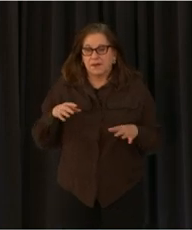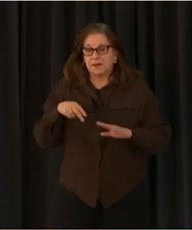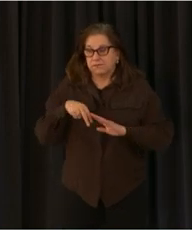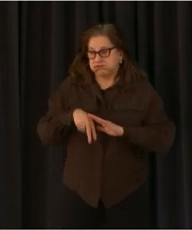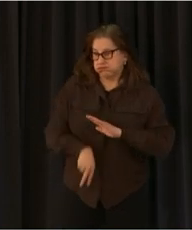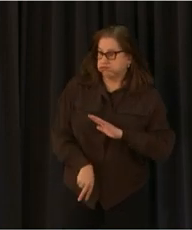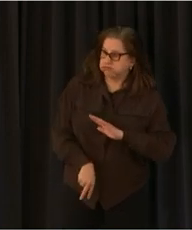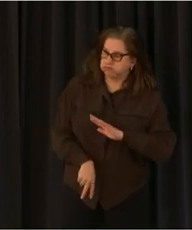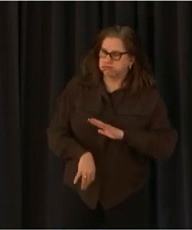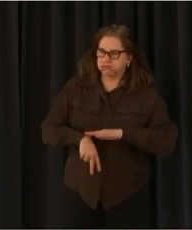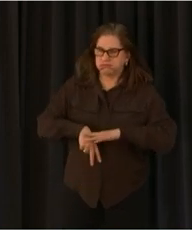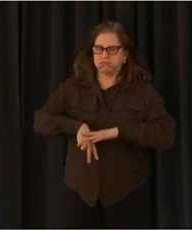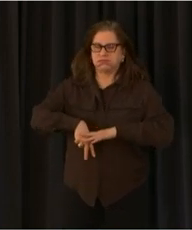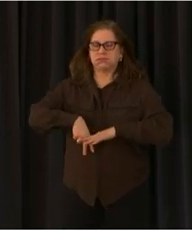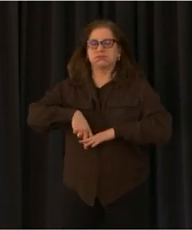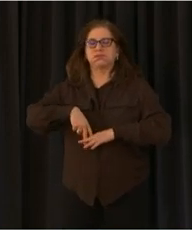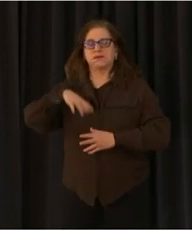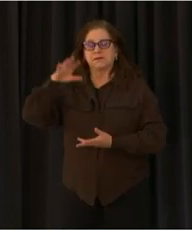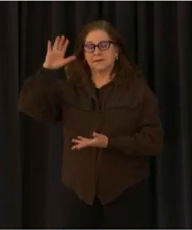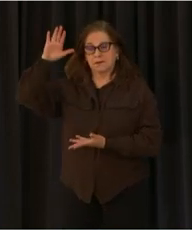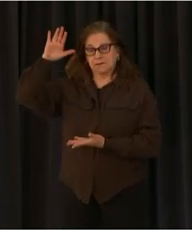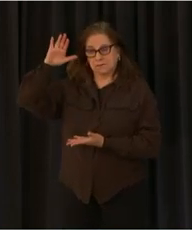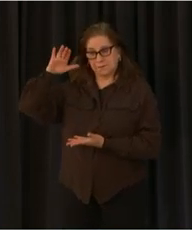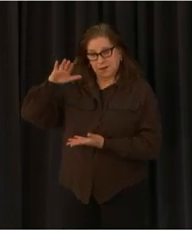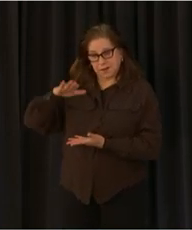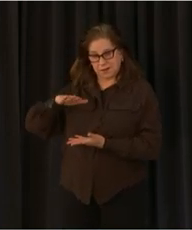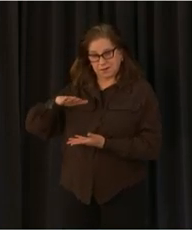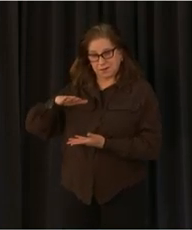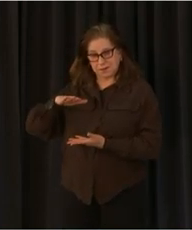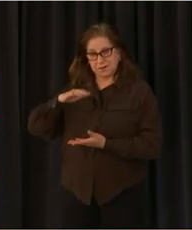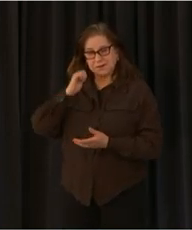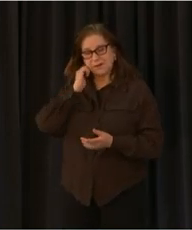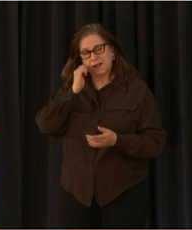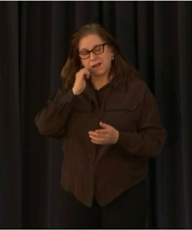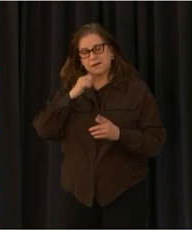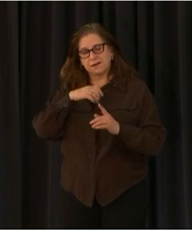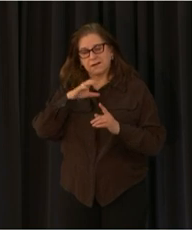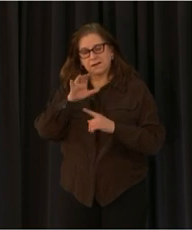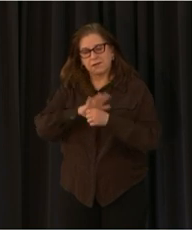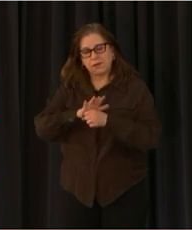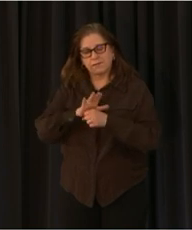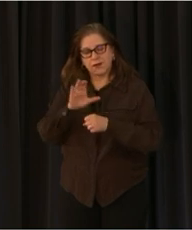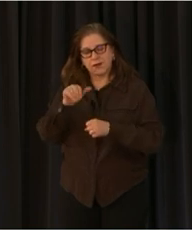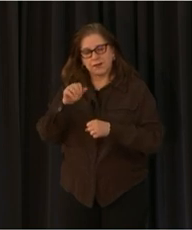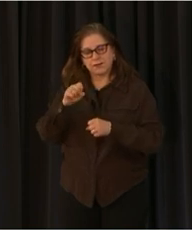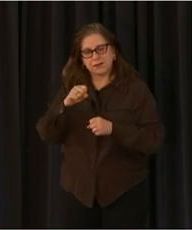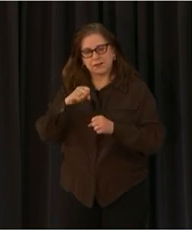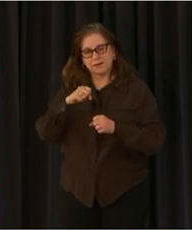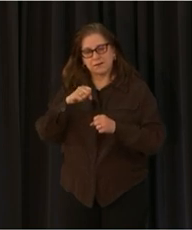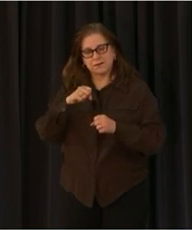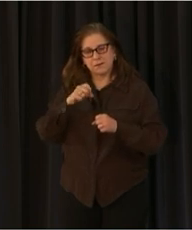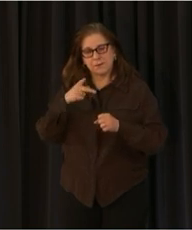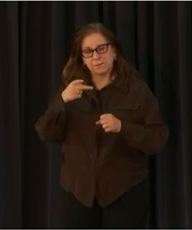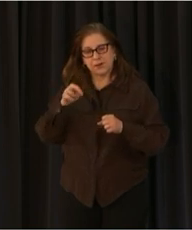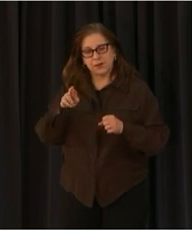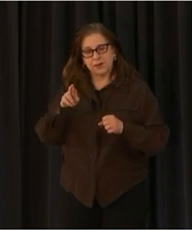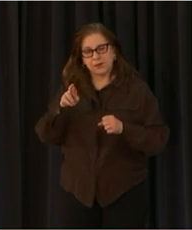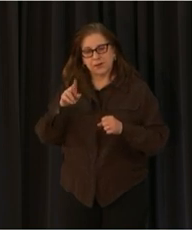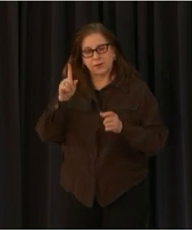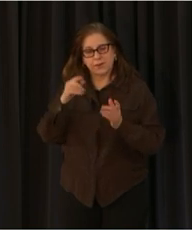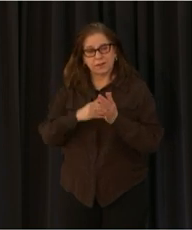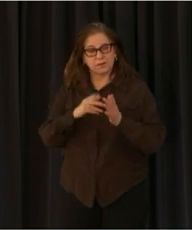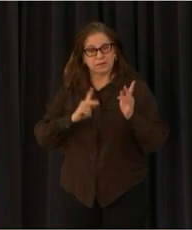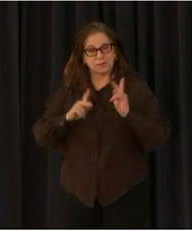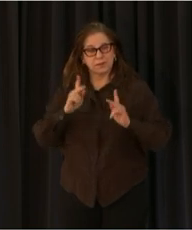metric, and that's the daily case rate per 100,000 people, which we mark as a